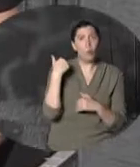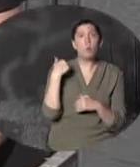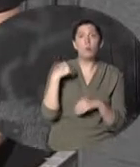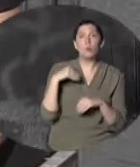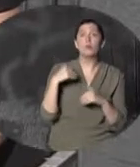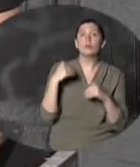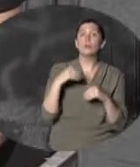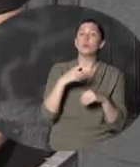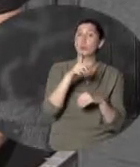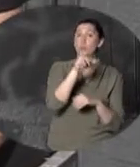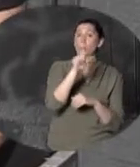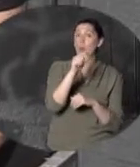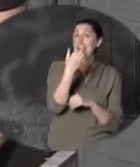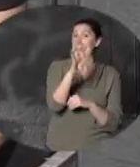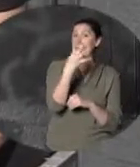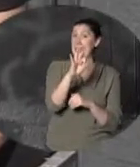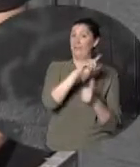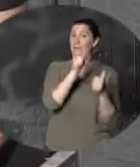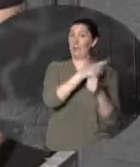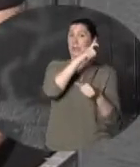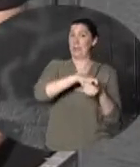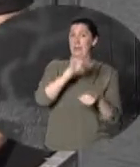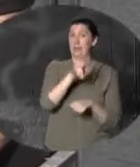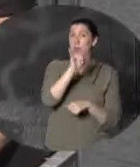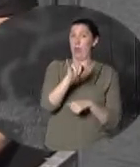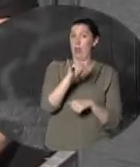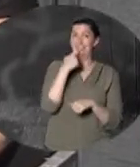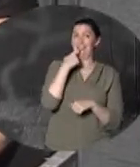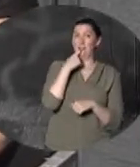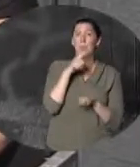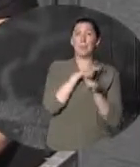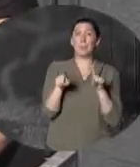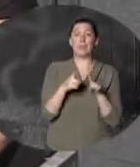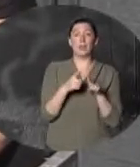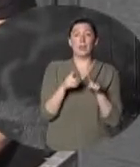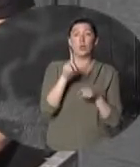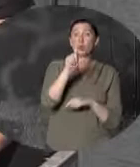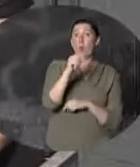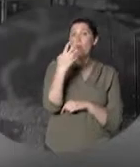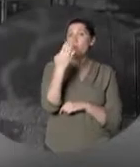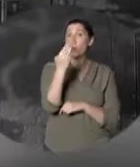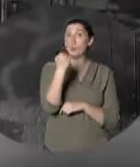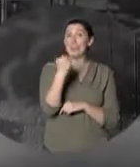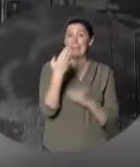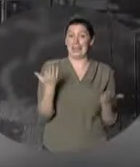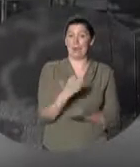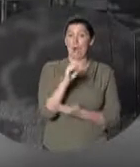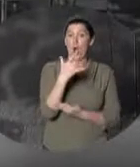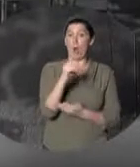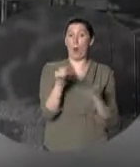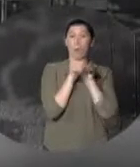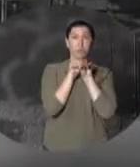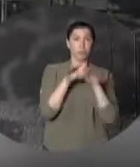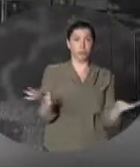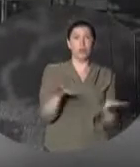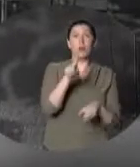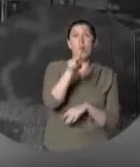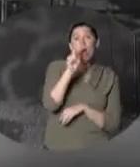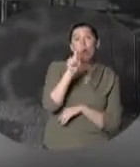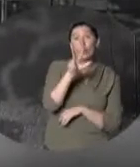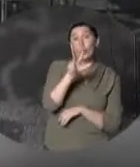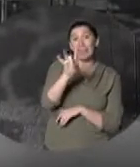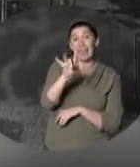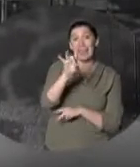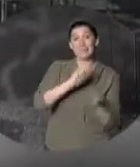case in 2019, this July, but we had an outbreak in 2014 in Ohio. 138 people in this state